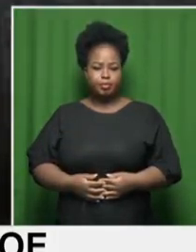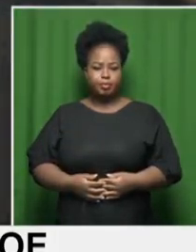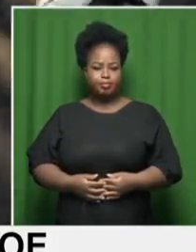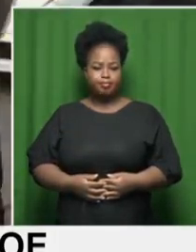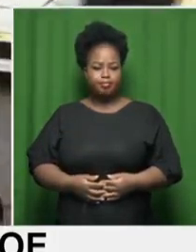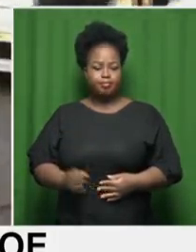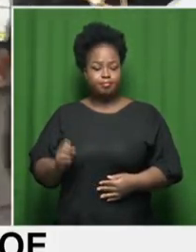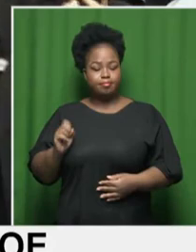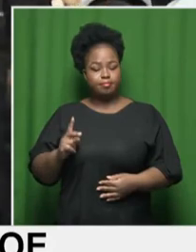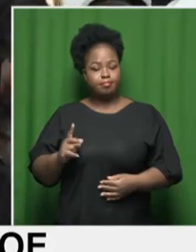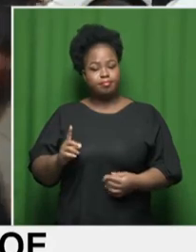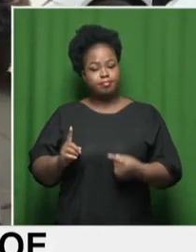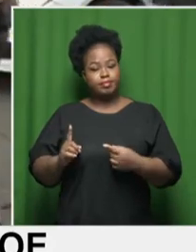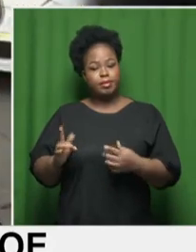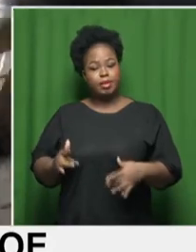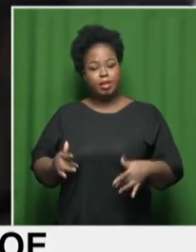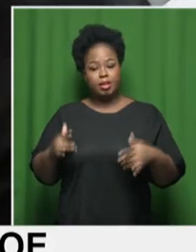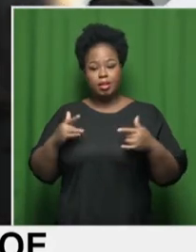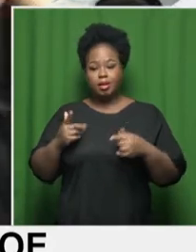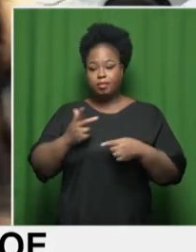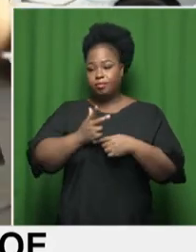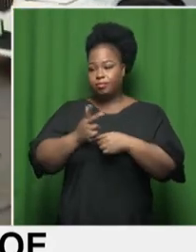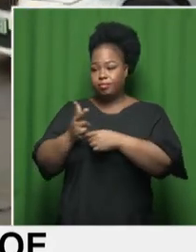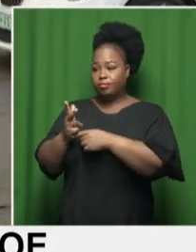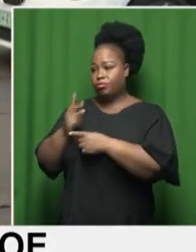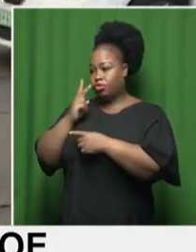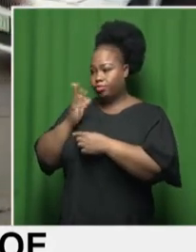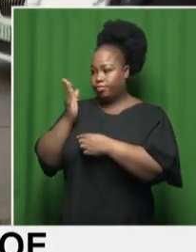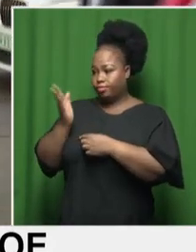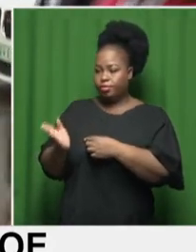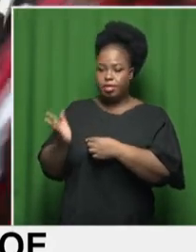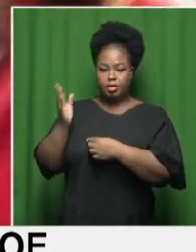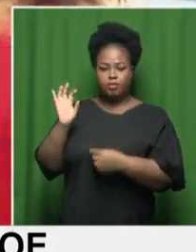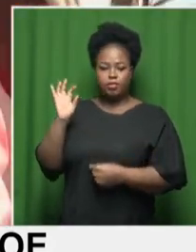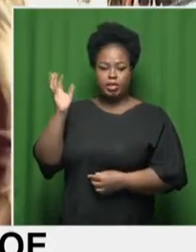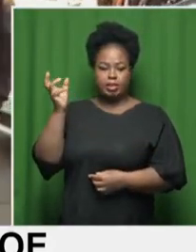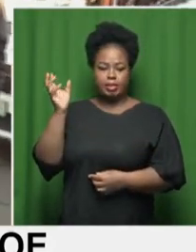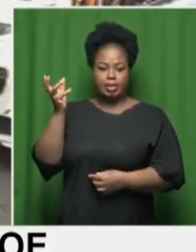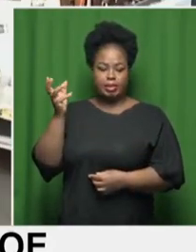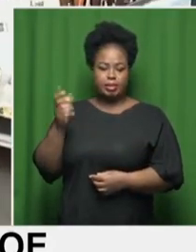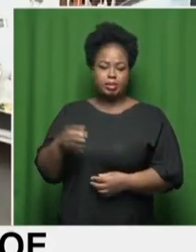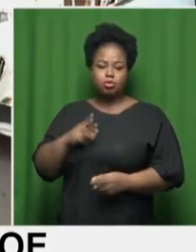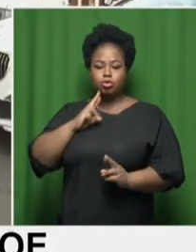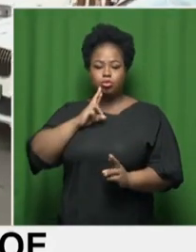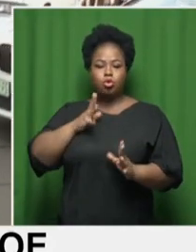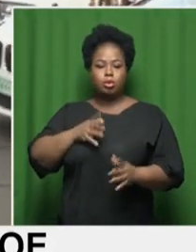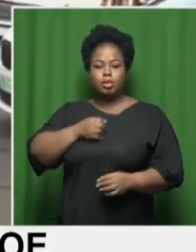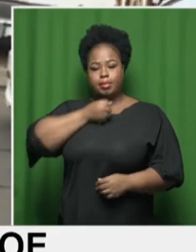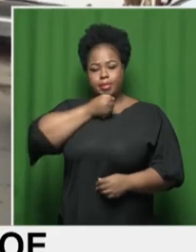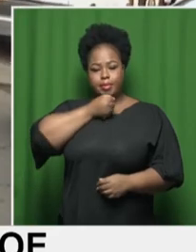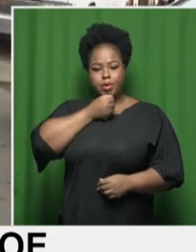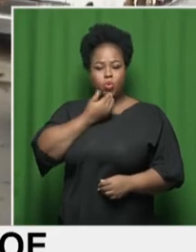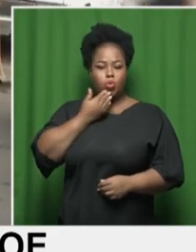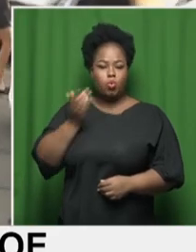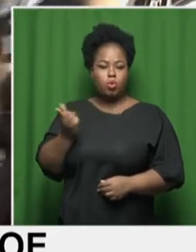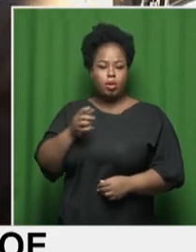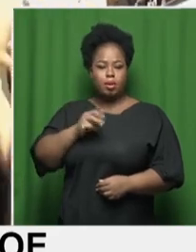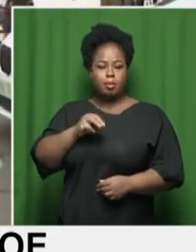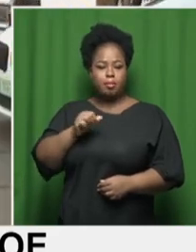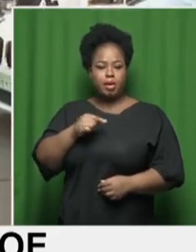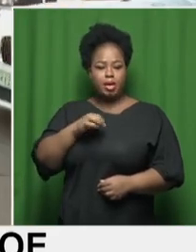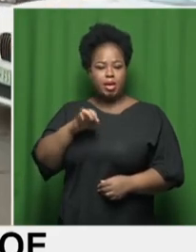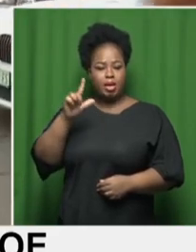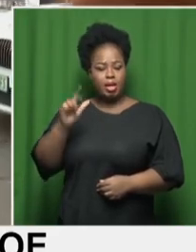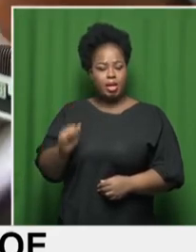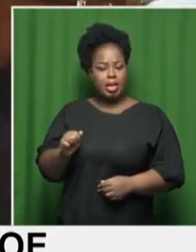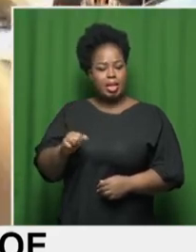All right, that is live pictures out of the Free State, as our reporter Makgala Masiteng doing a sterling job there for